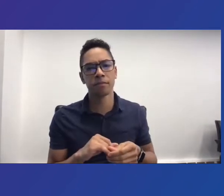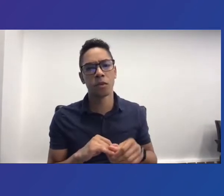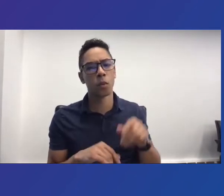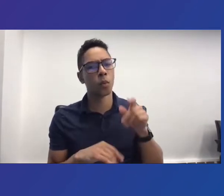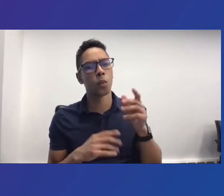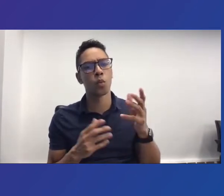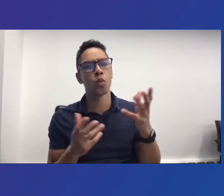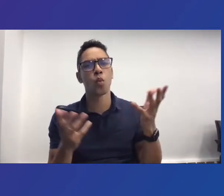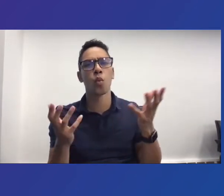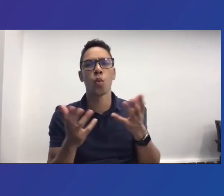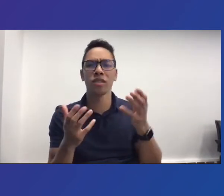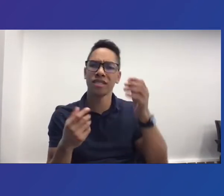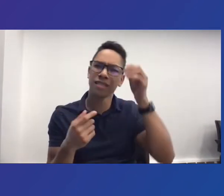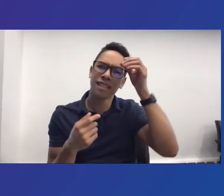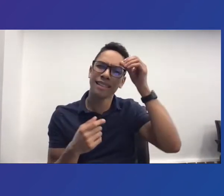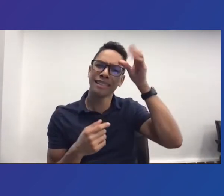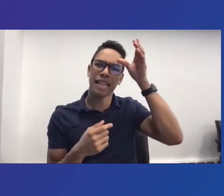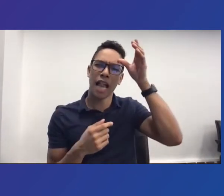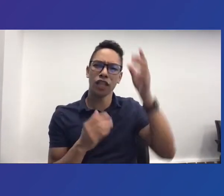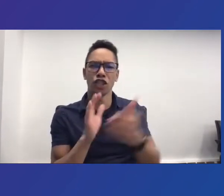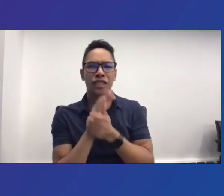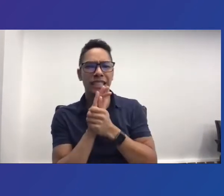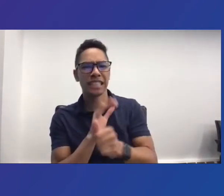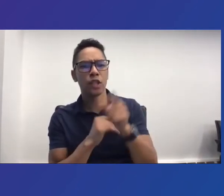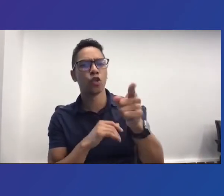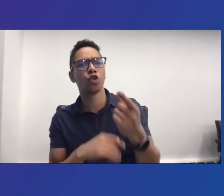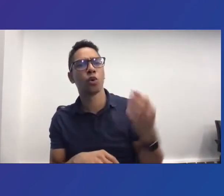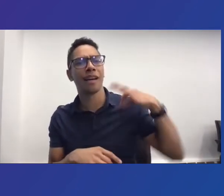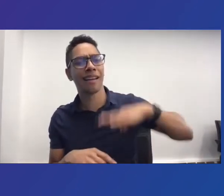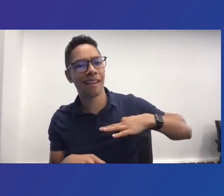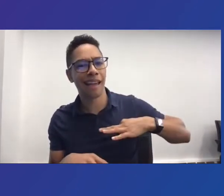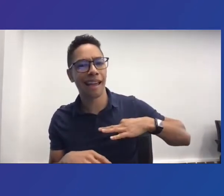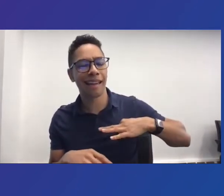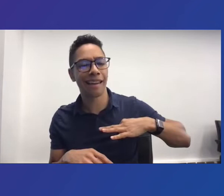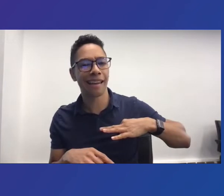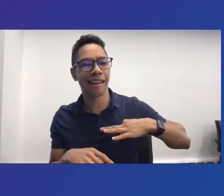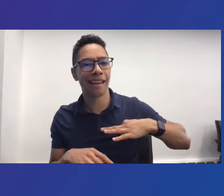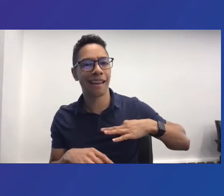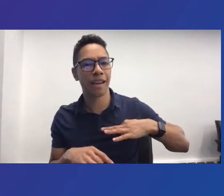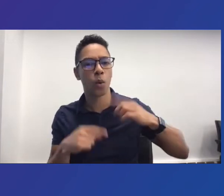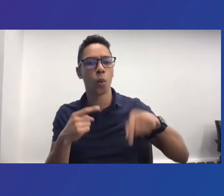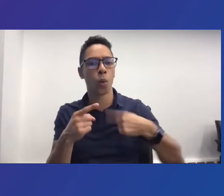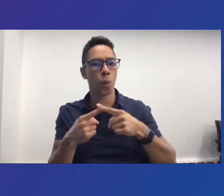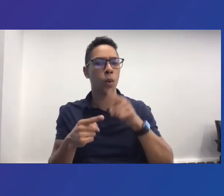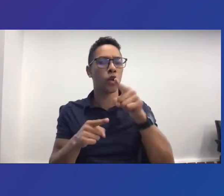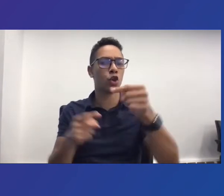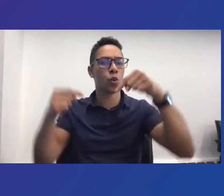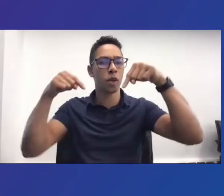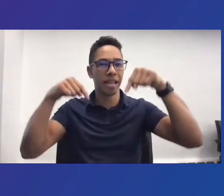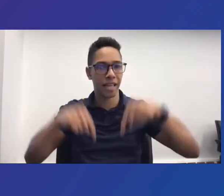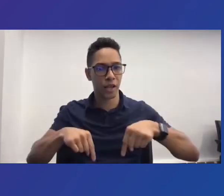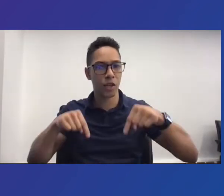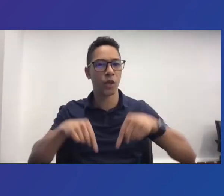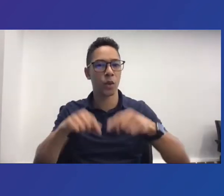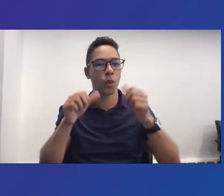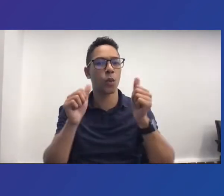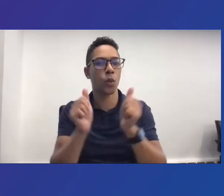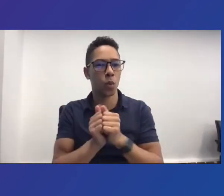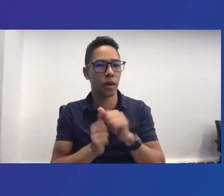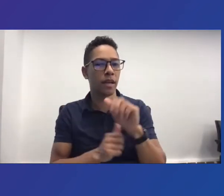what is the knowledge, the skills that you gained during the period that you were here with the